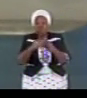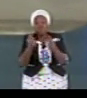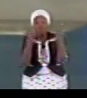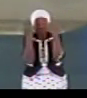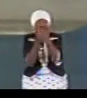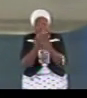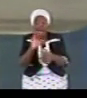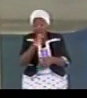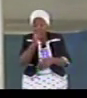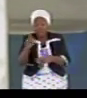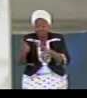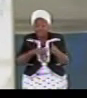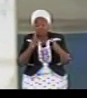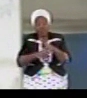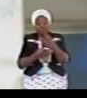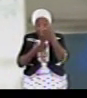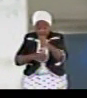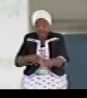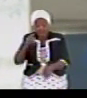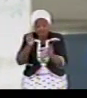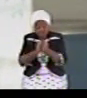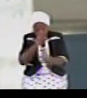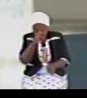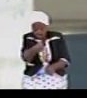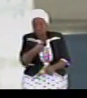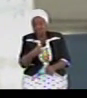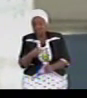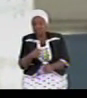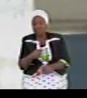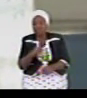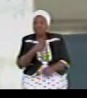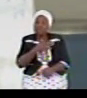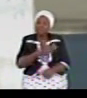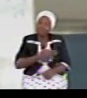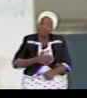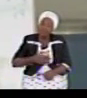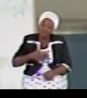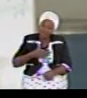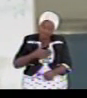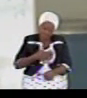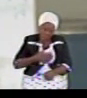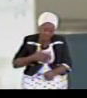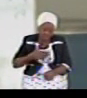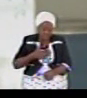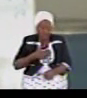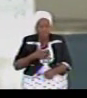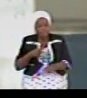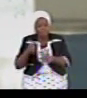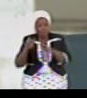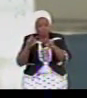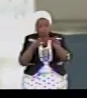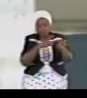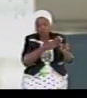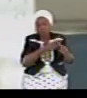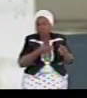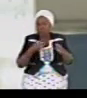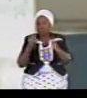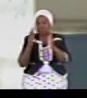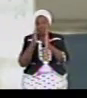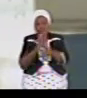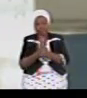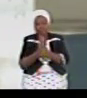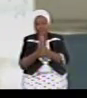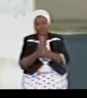die with you. Please watch and pray. In 1 Corinthians